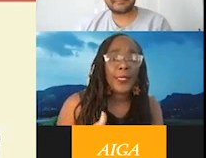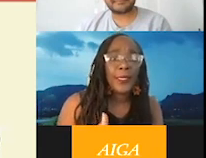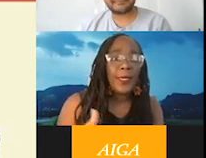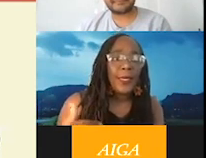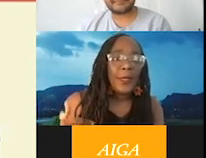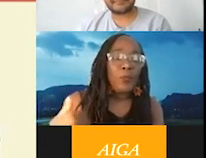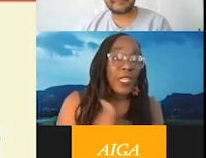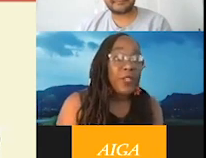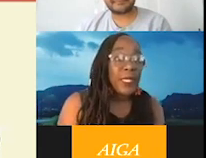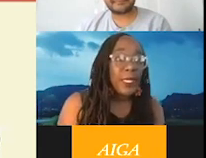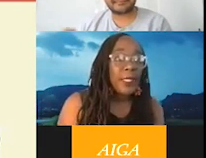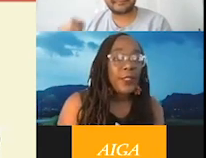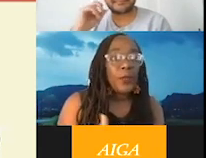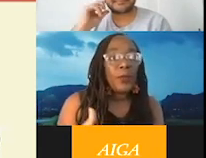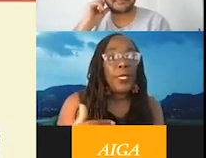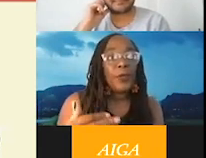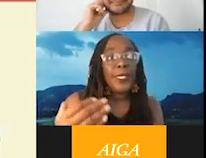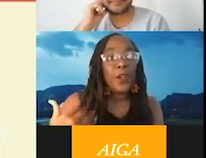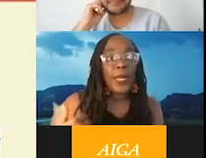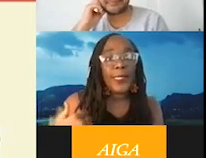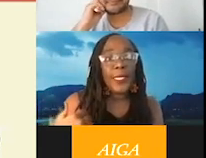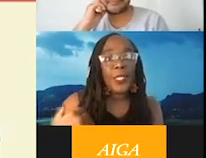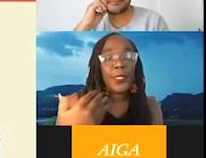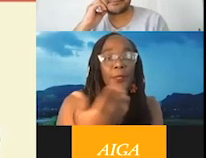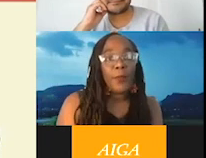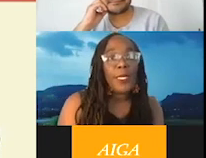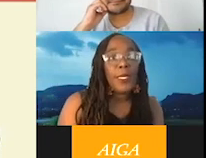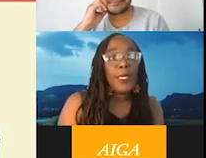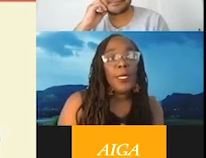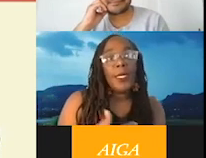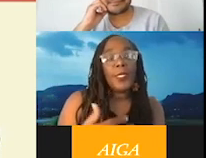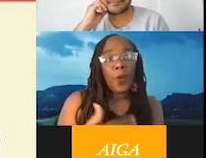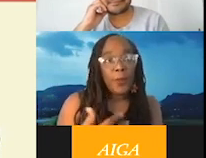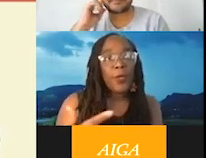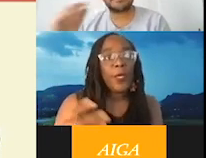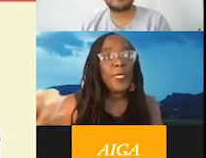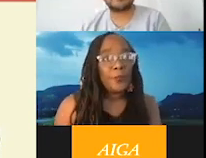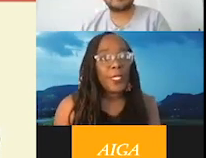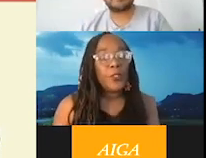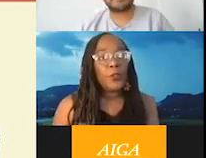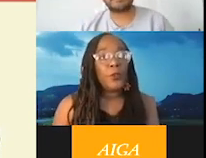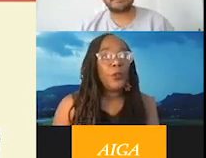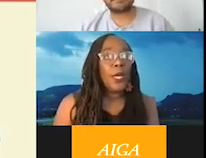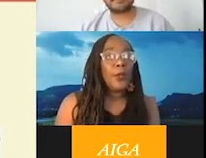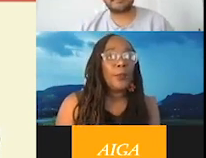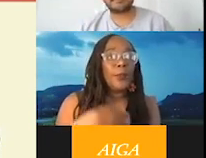is pretty recent. So, you know, decolonization to me is probably going to be different